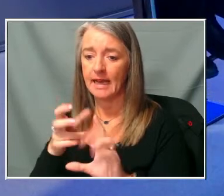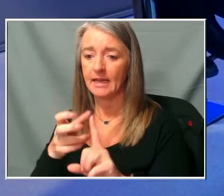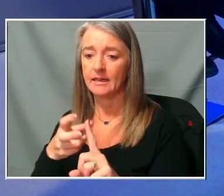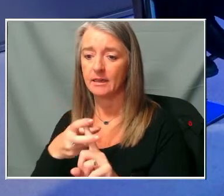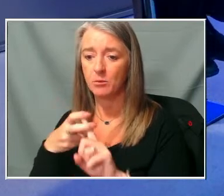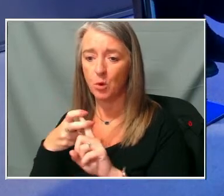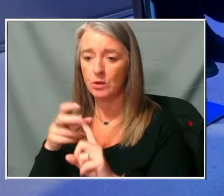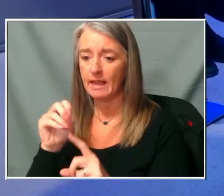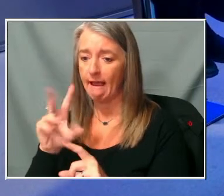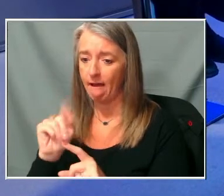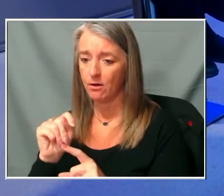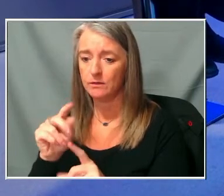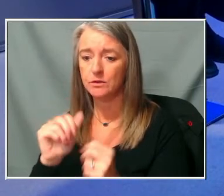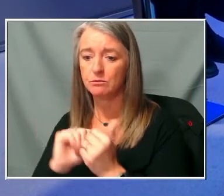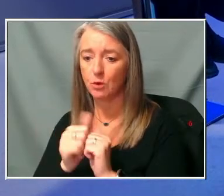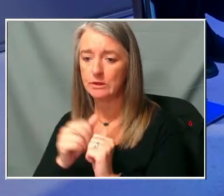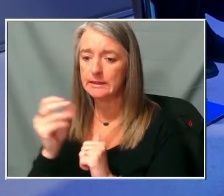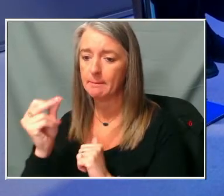immediately.